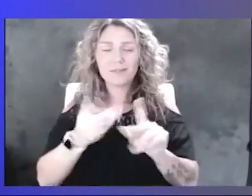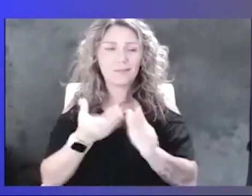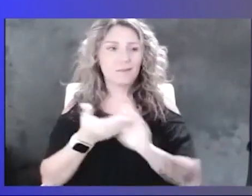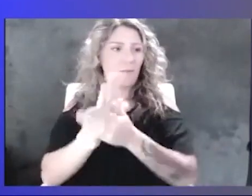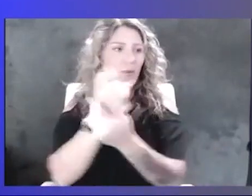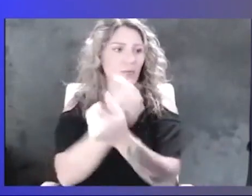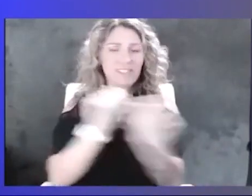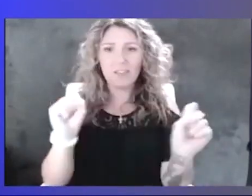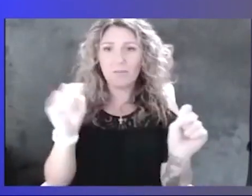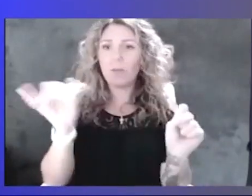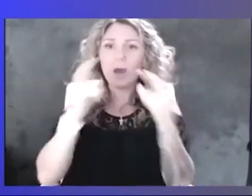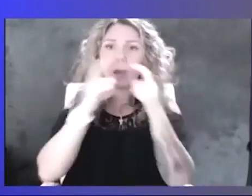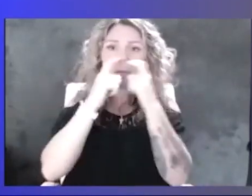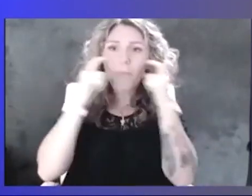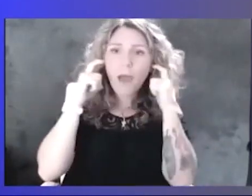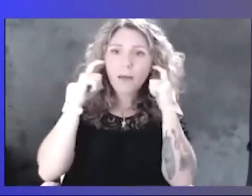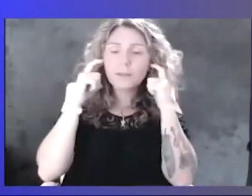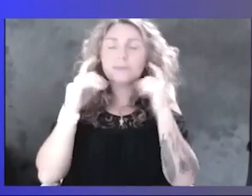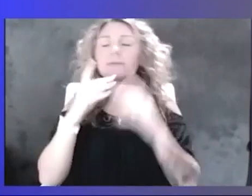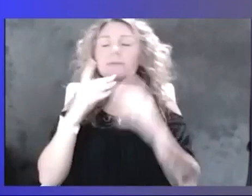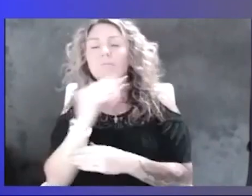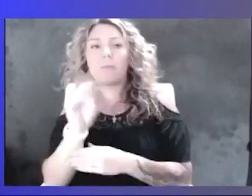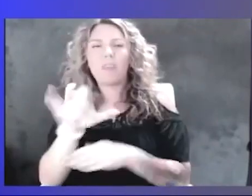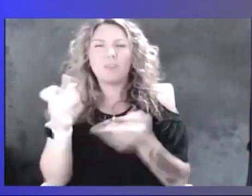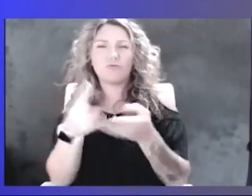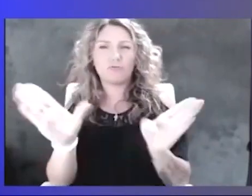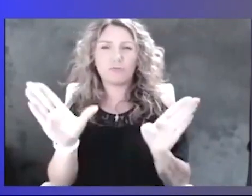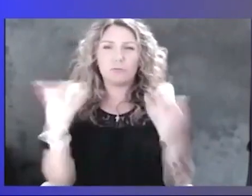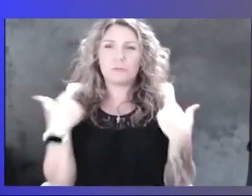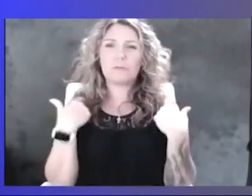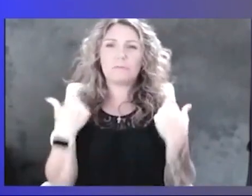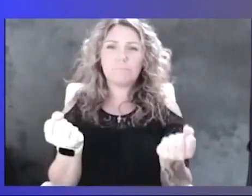are generally safe and effective.